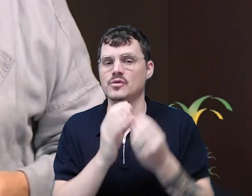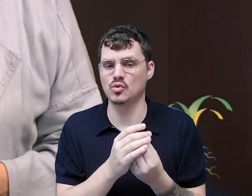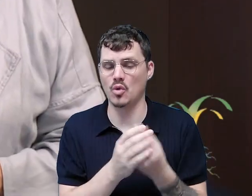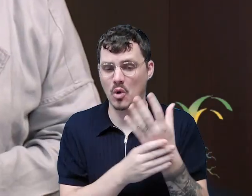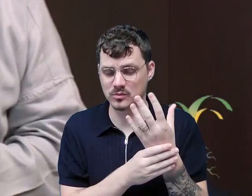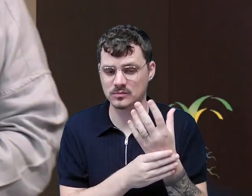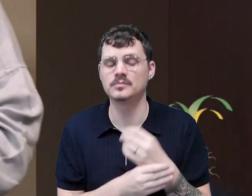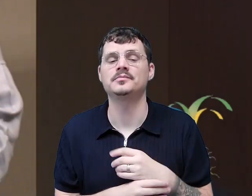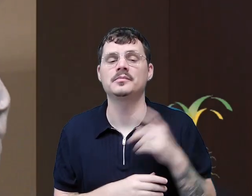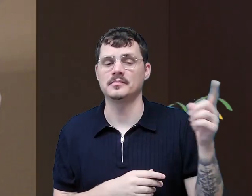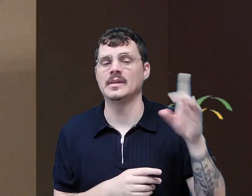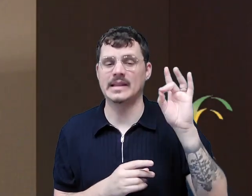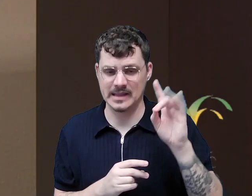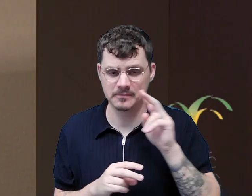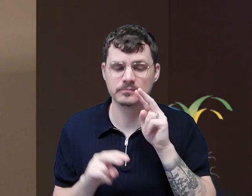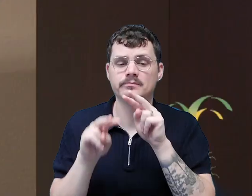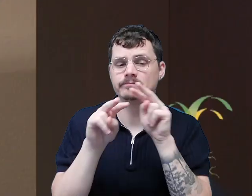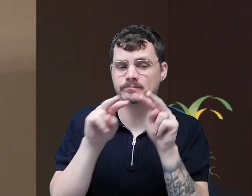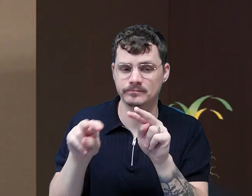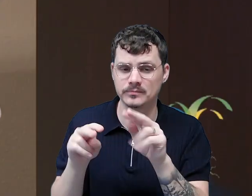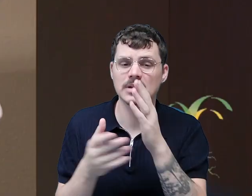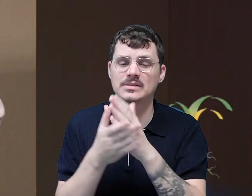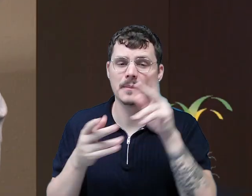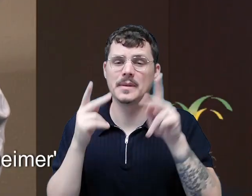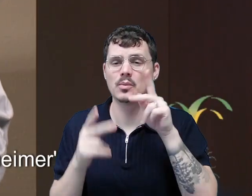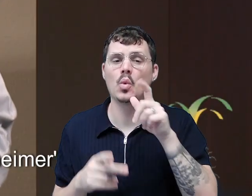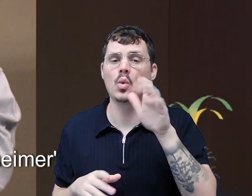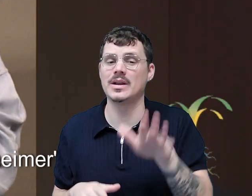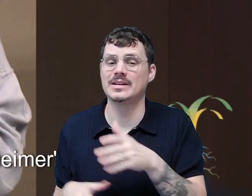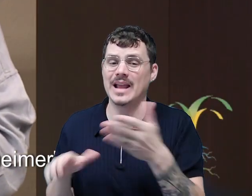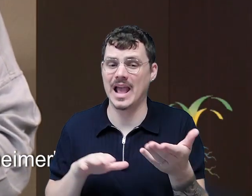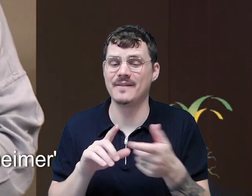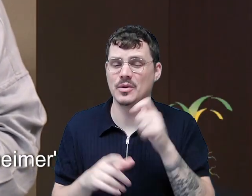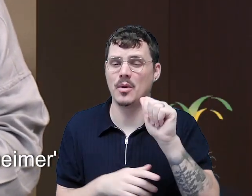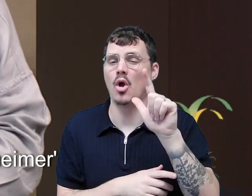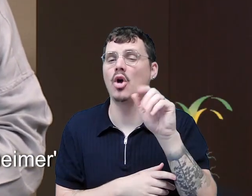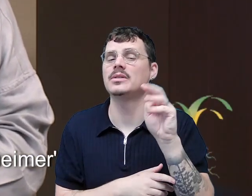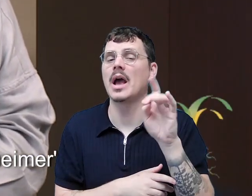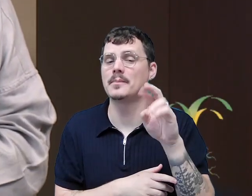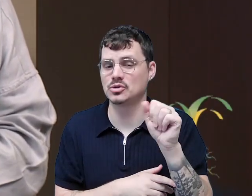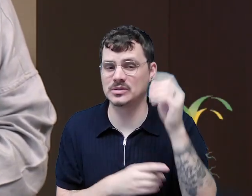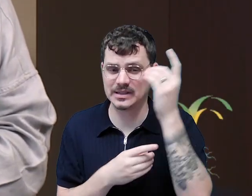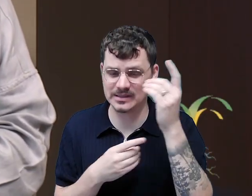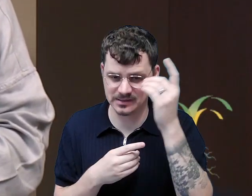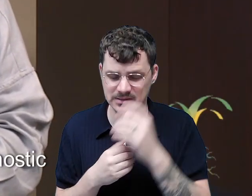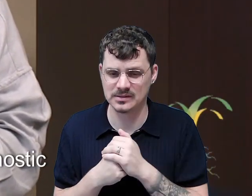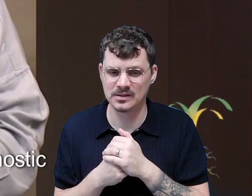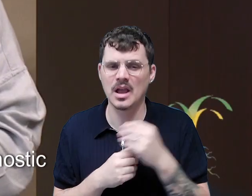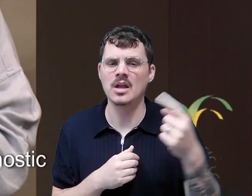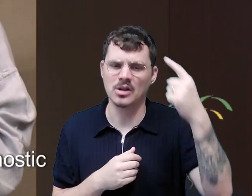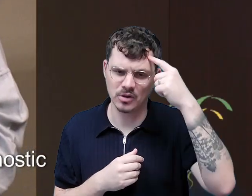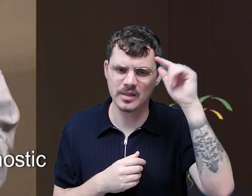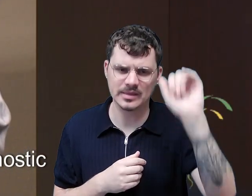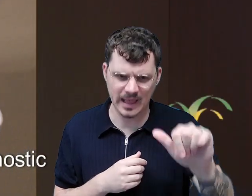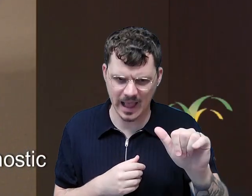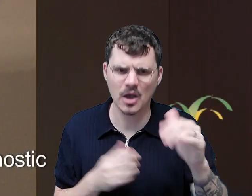overgrown. And those were observed in some people who died from Alzheimer's disease and were thought